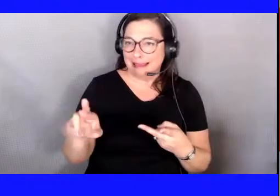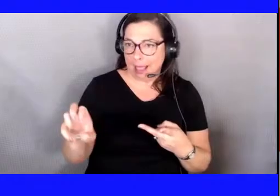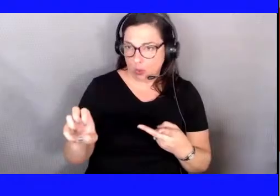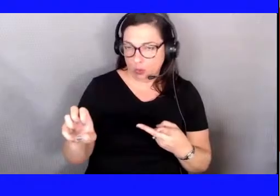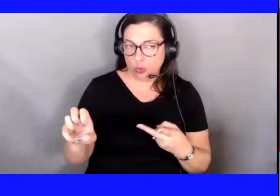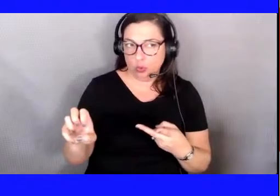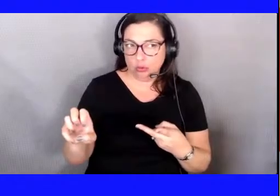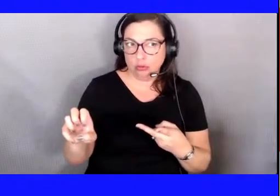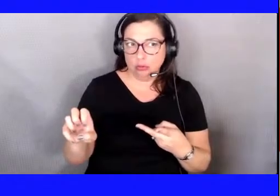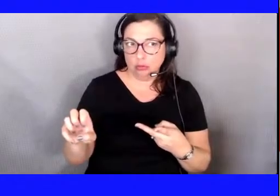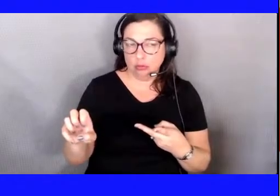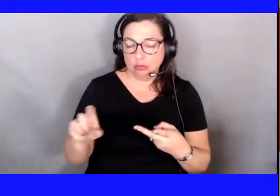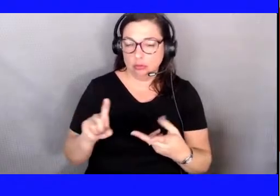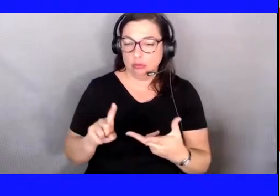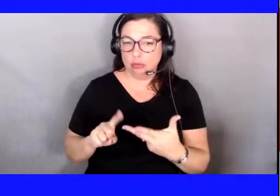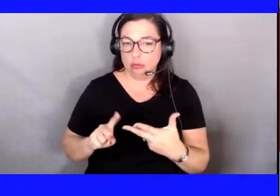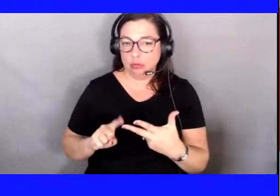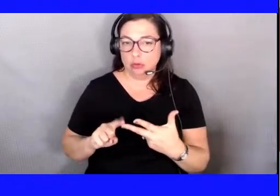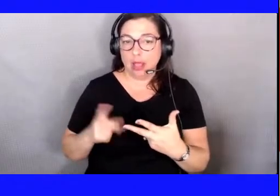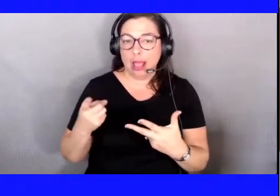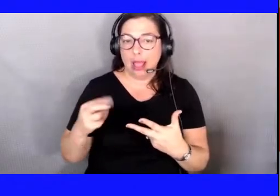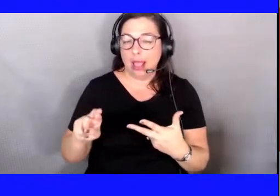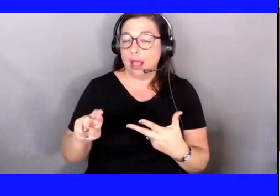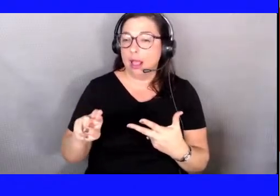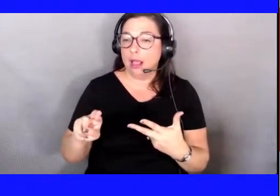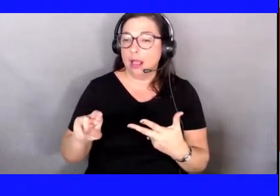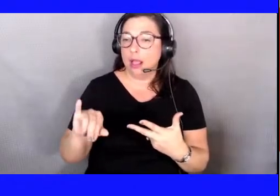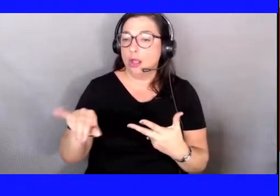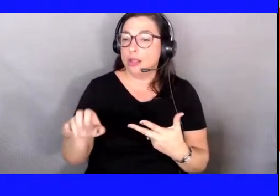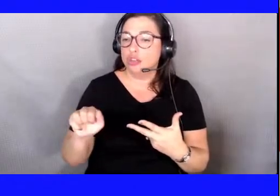Frida Wang, Dr. Jean Wright,